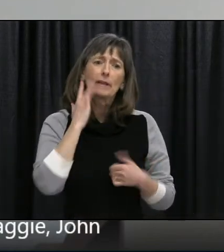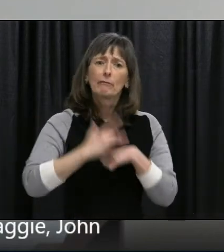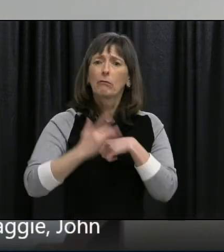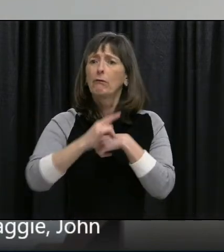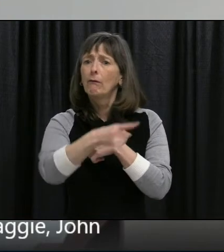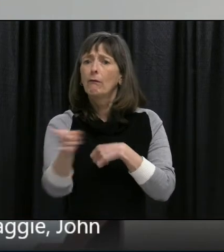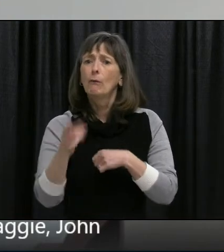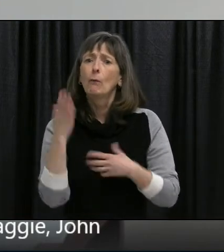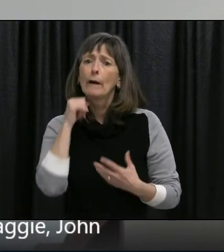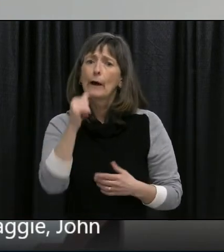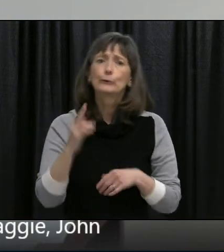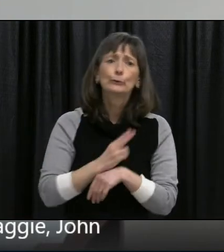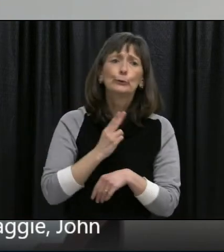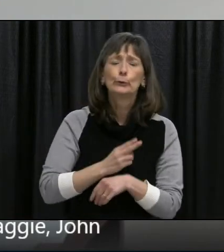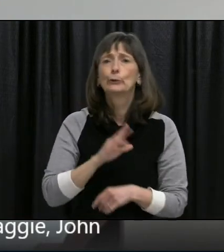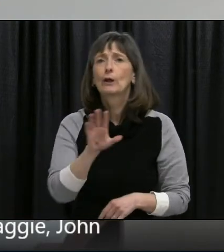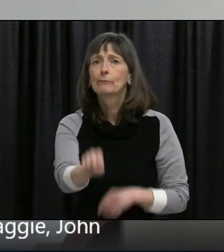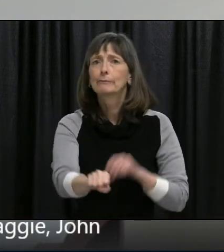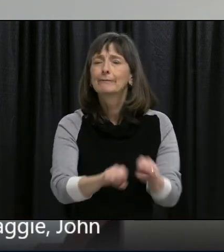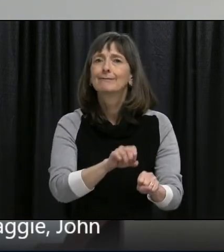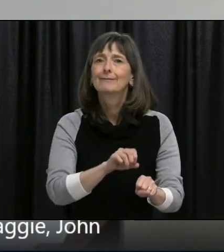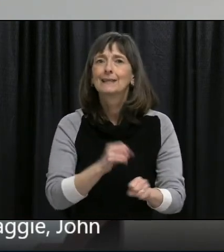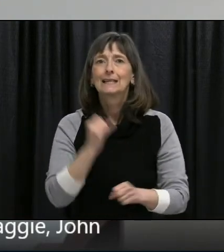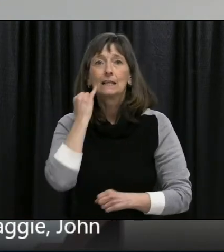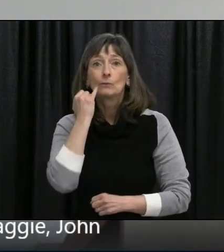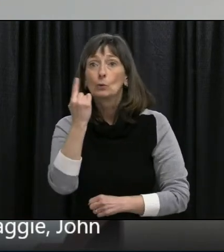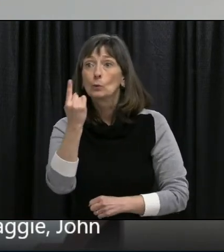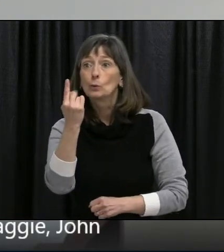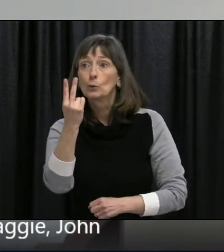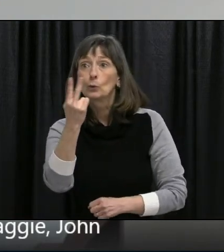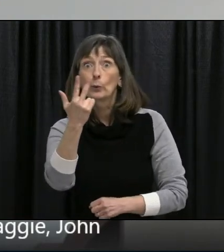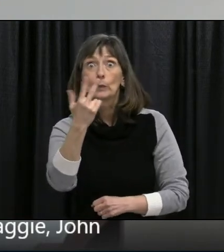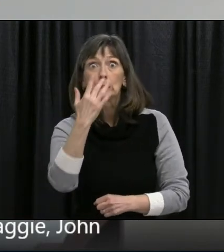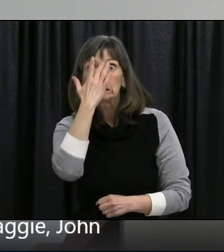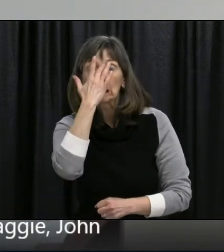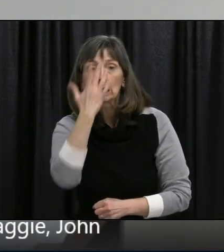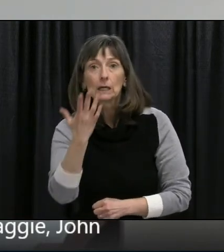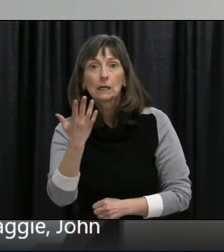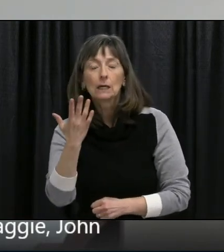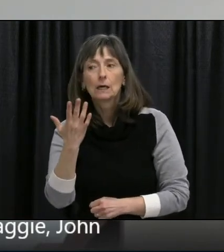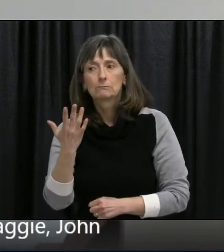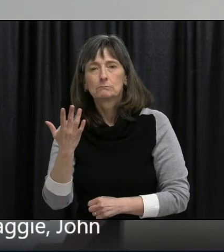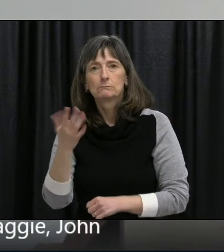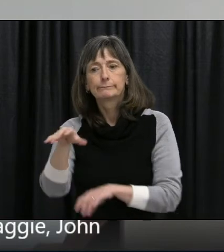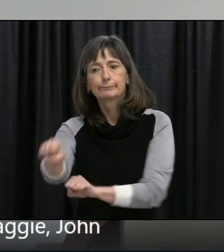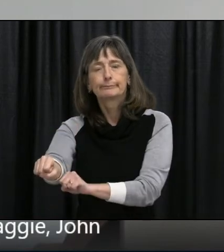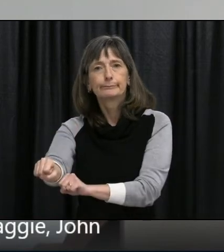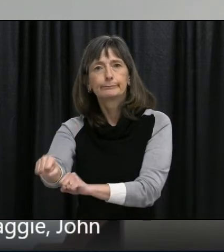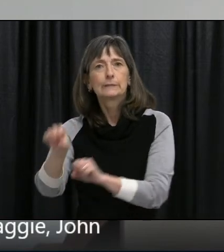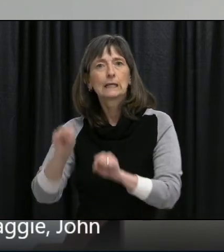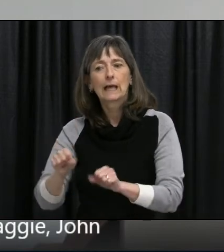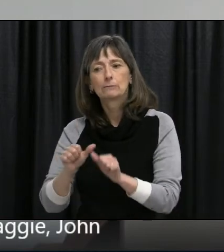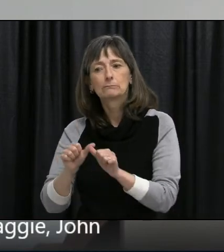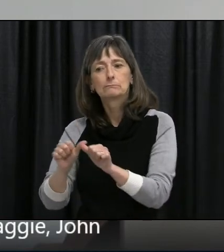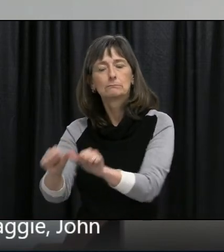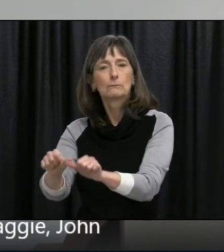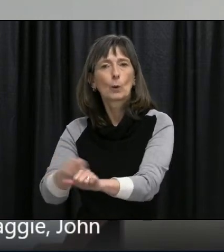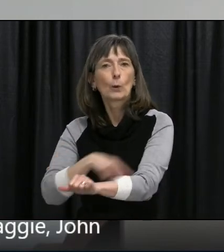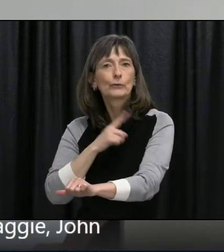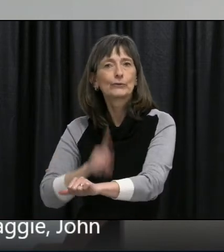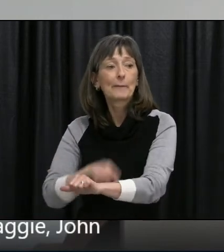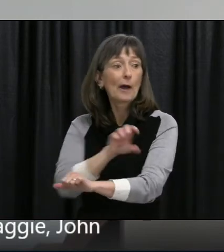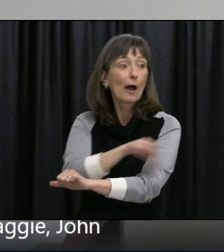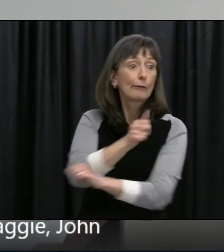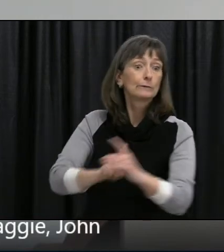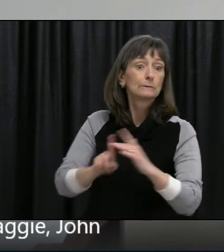you doing about sick patients? And the answer is it's a balance. There is no playbook for this. But